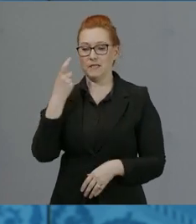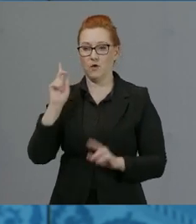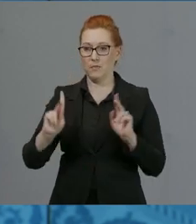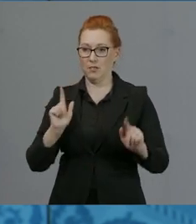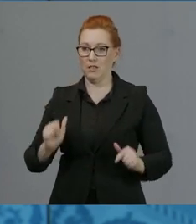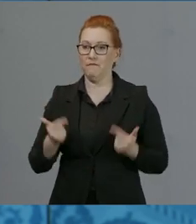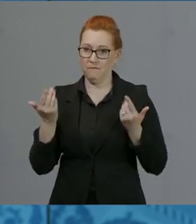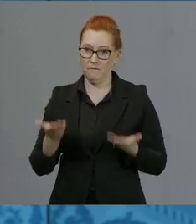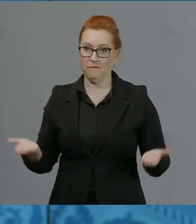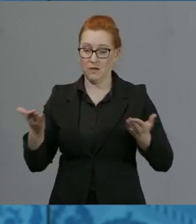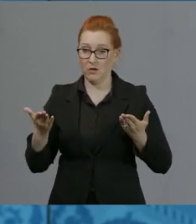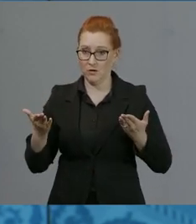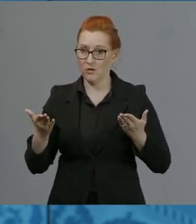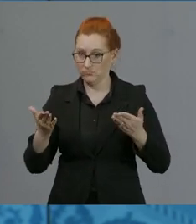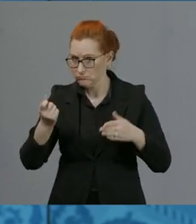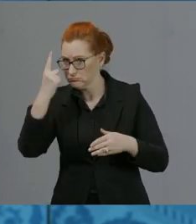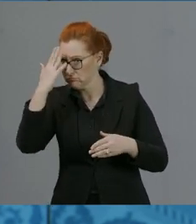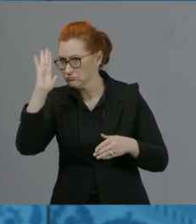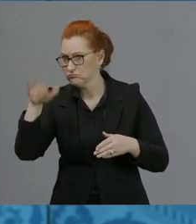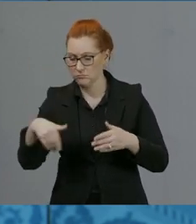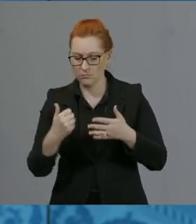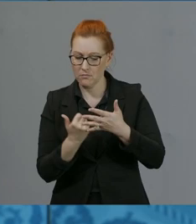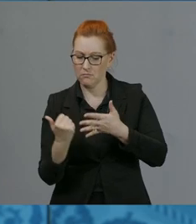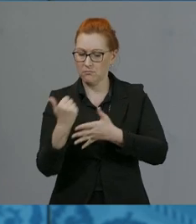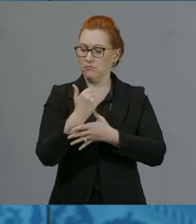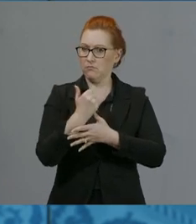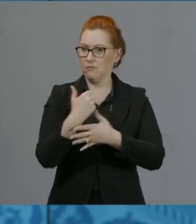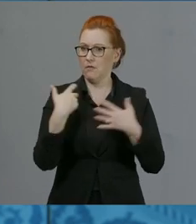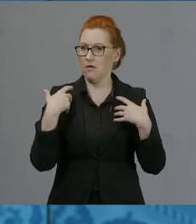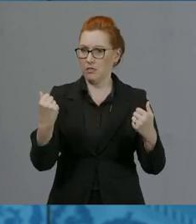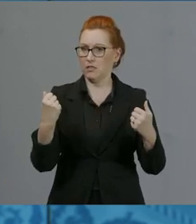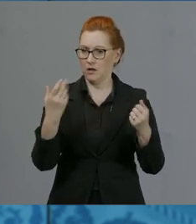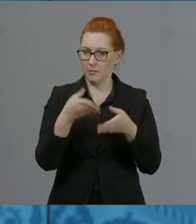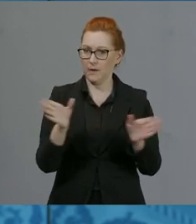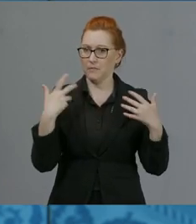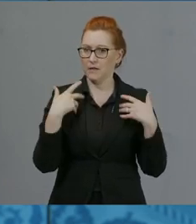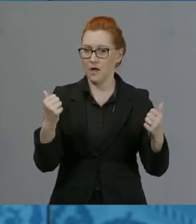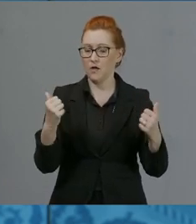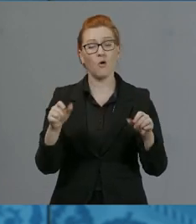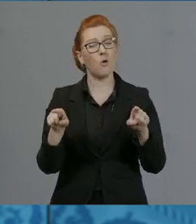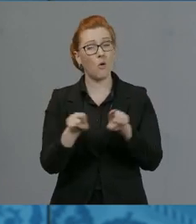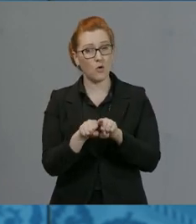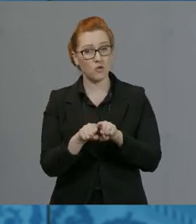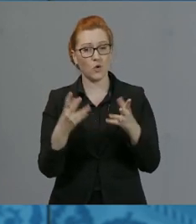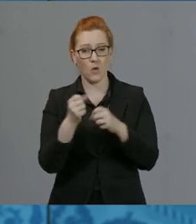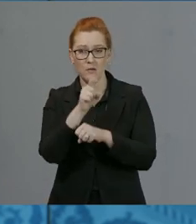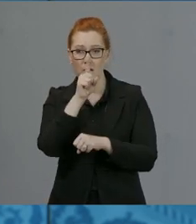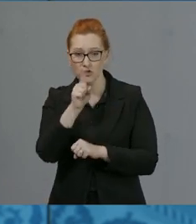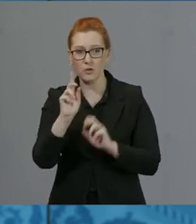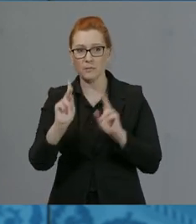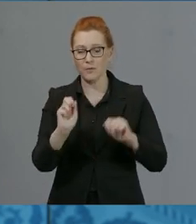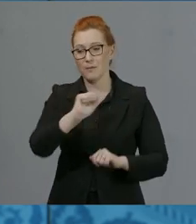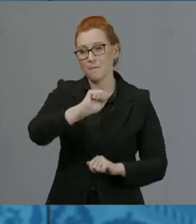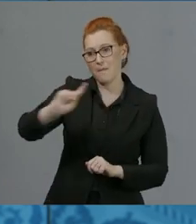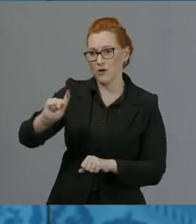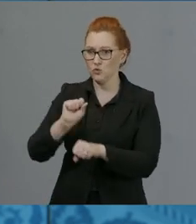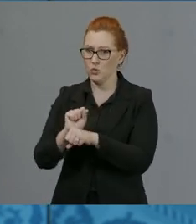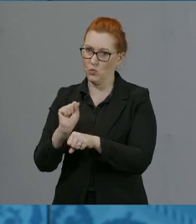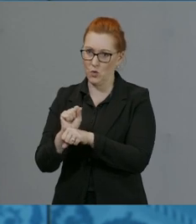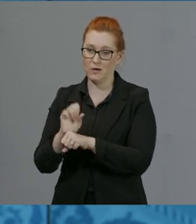health situation, but making sure that people don't fall through the cracks and are able to return to a job. That's